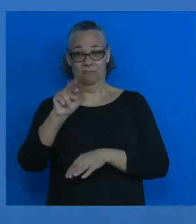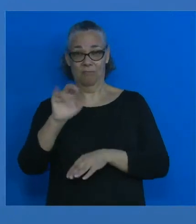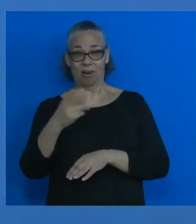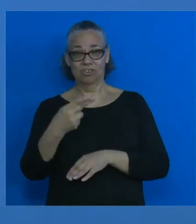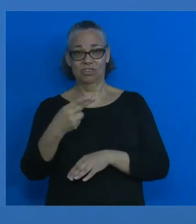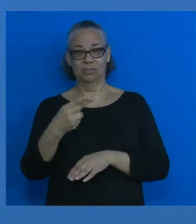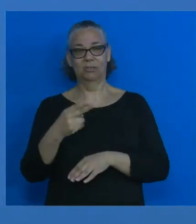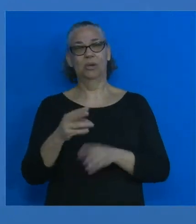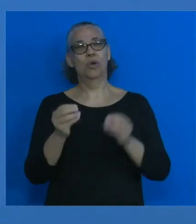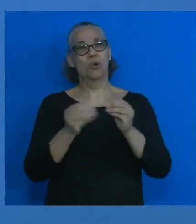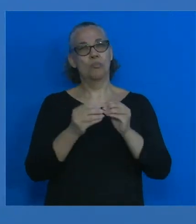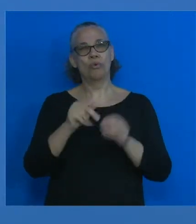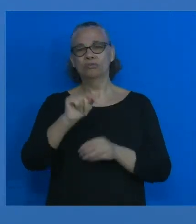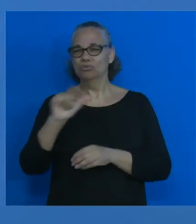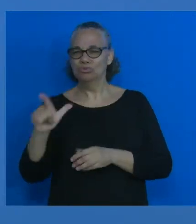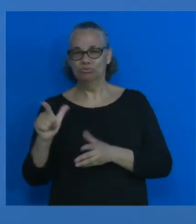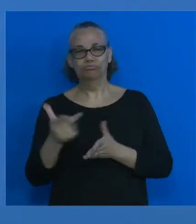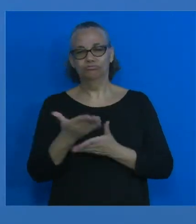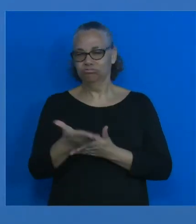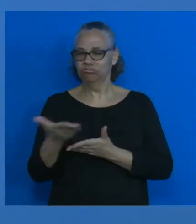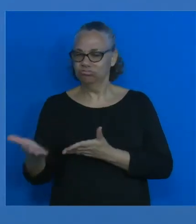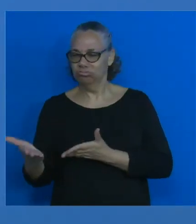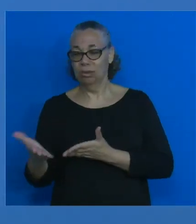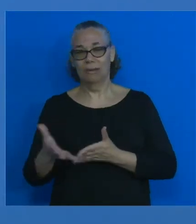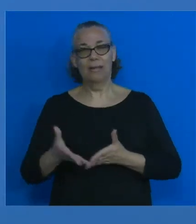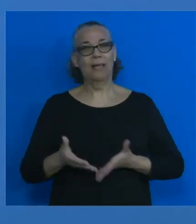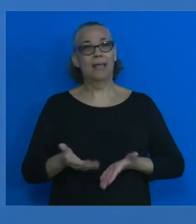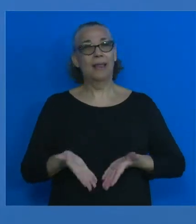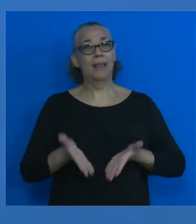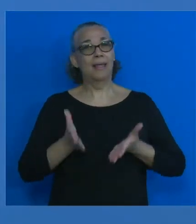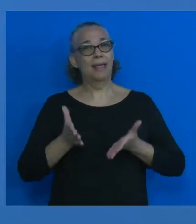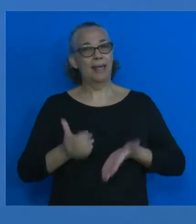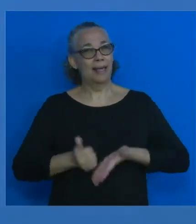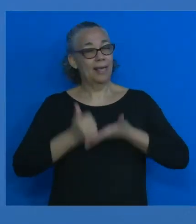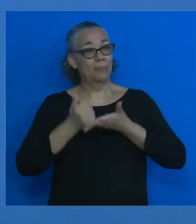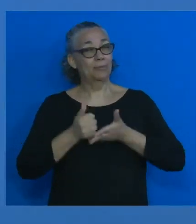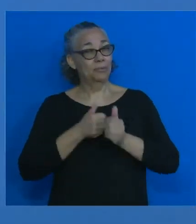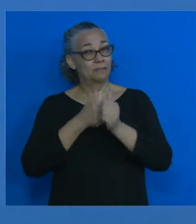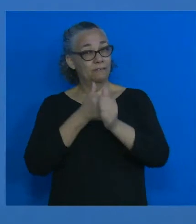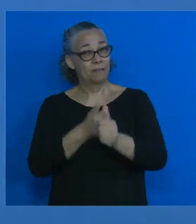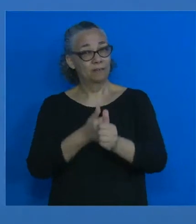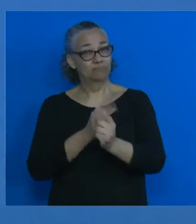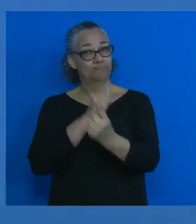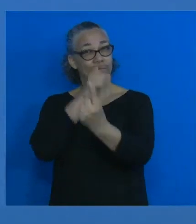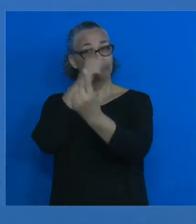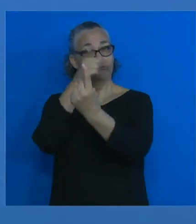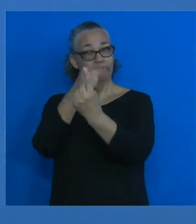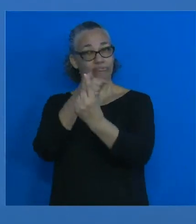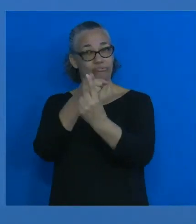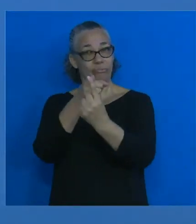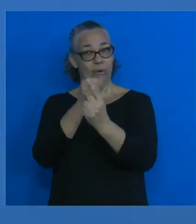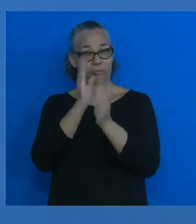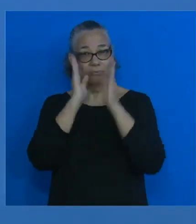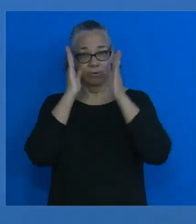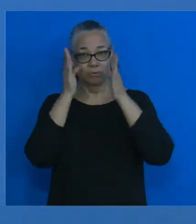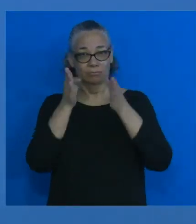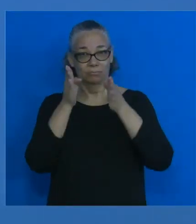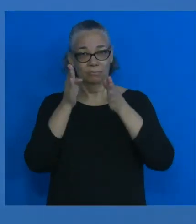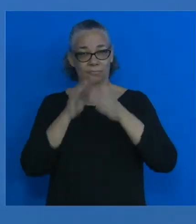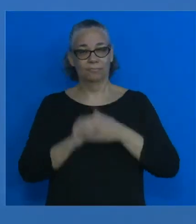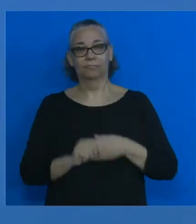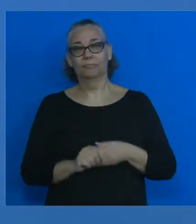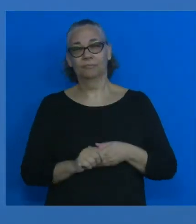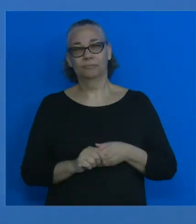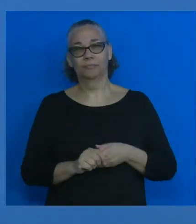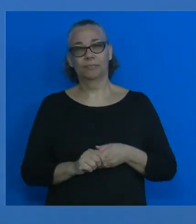more tools at our disposal which allow us to follow a more targeted approach. The Minister of Health